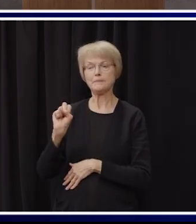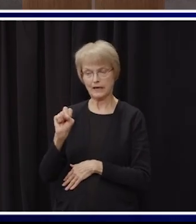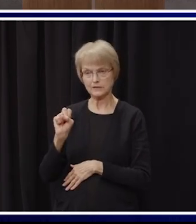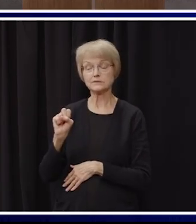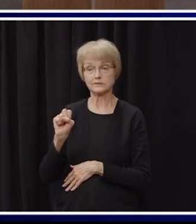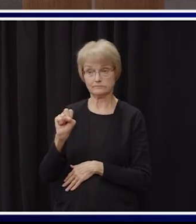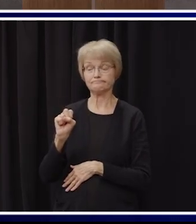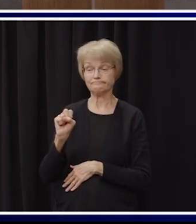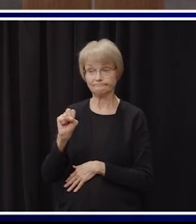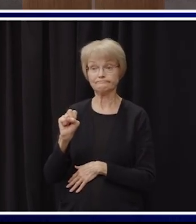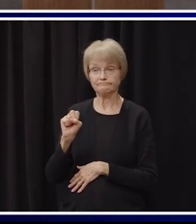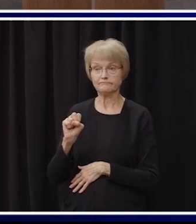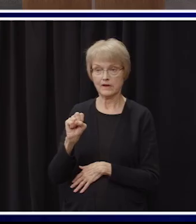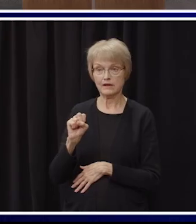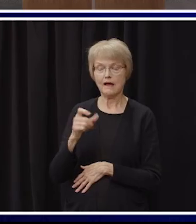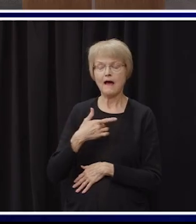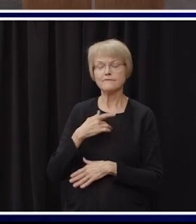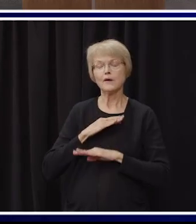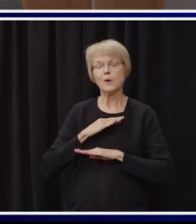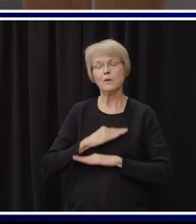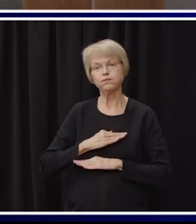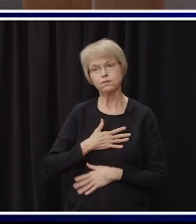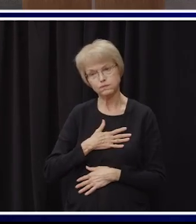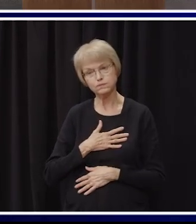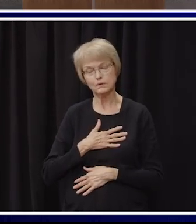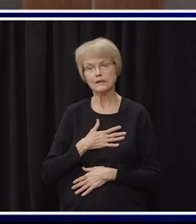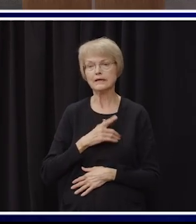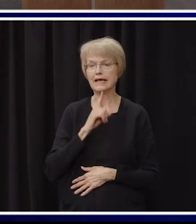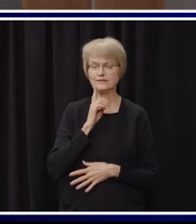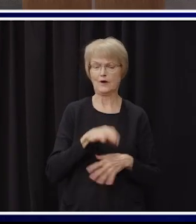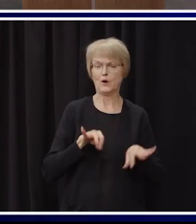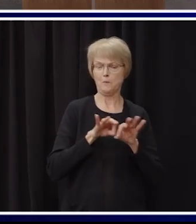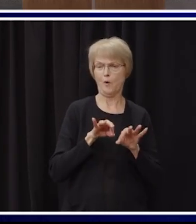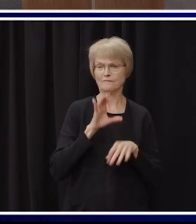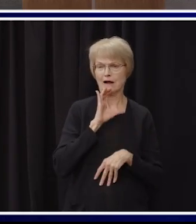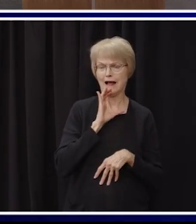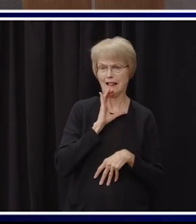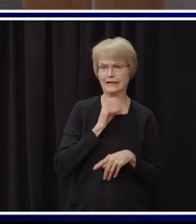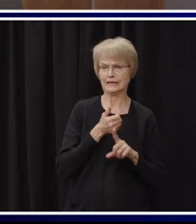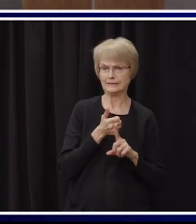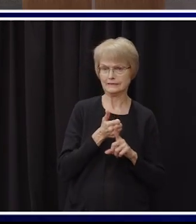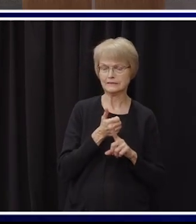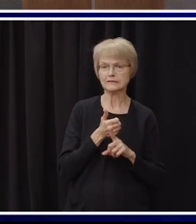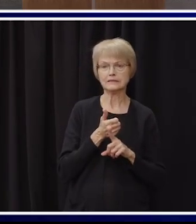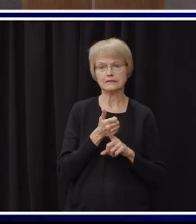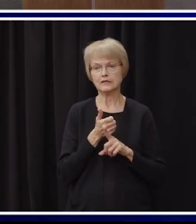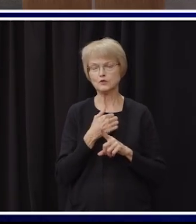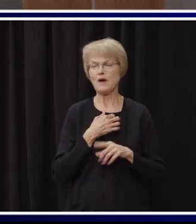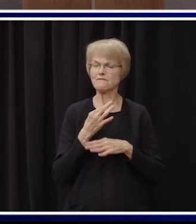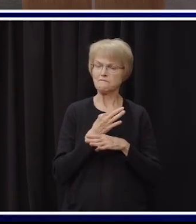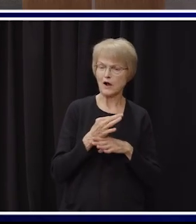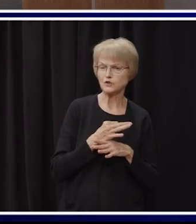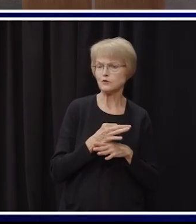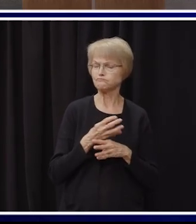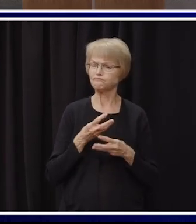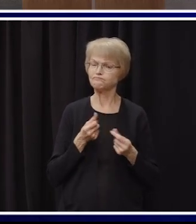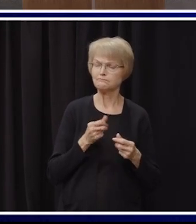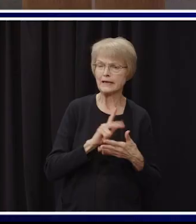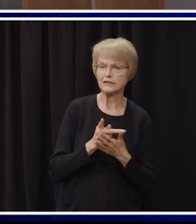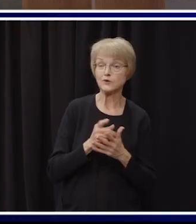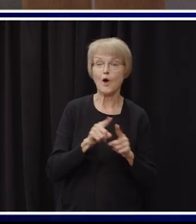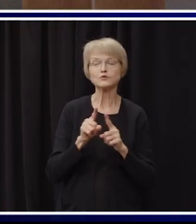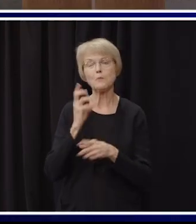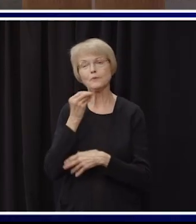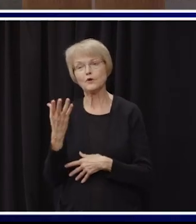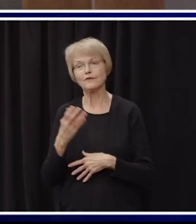literally felt relief. It was very important for her to not only have a functional kitchen, but also have a beautiful kitchen. I'd